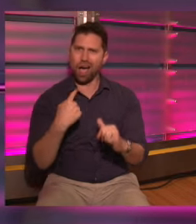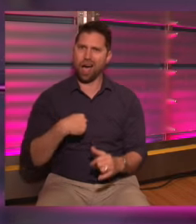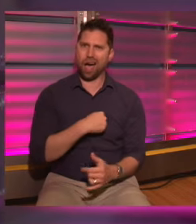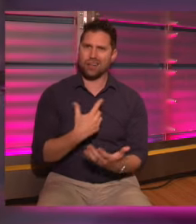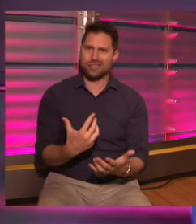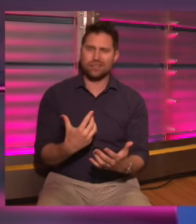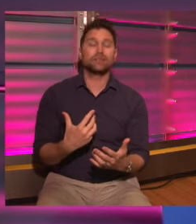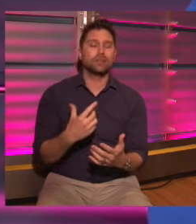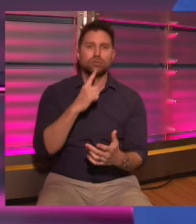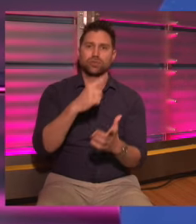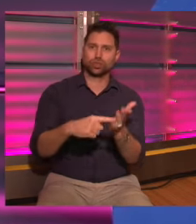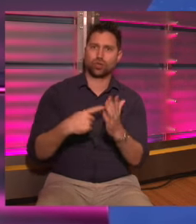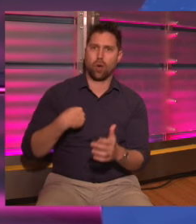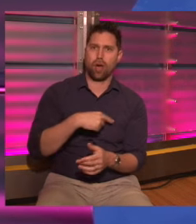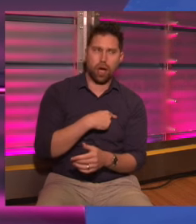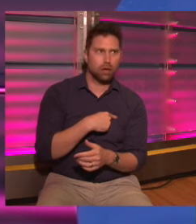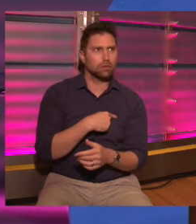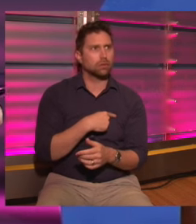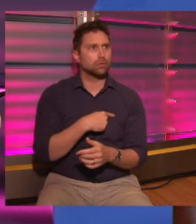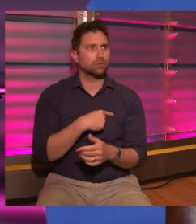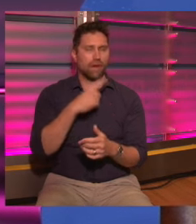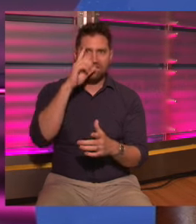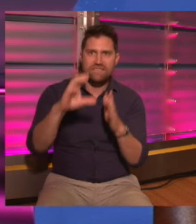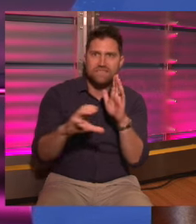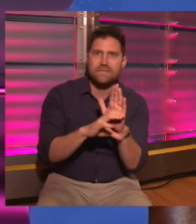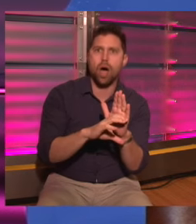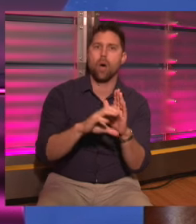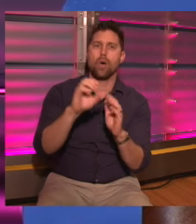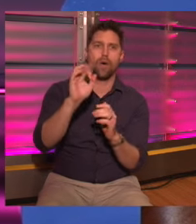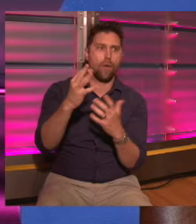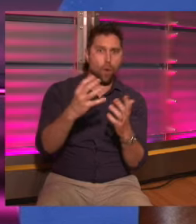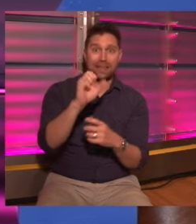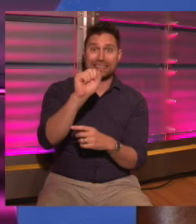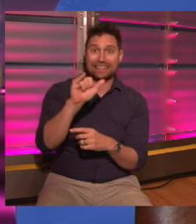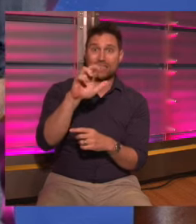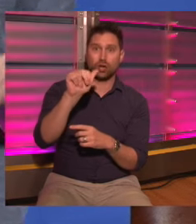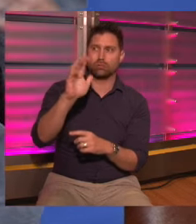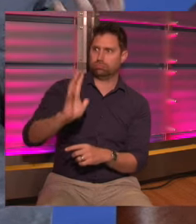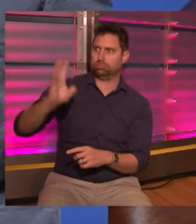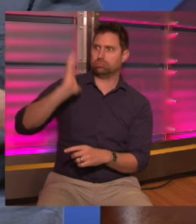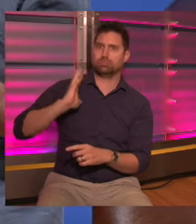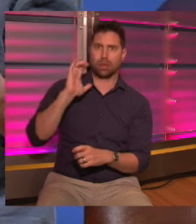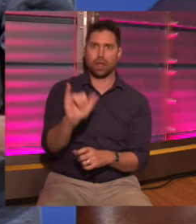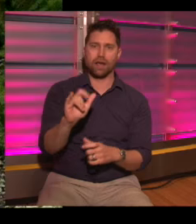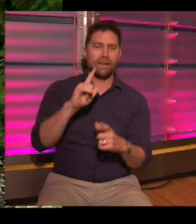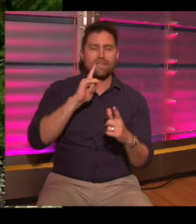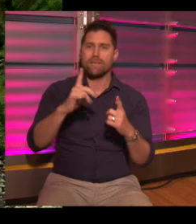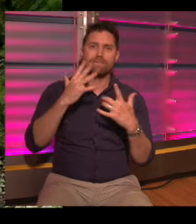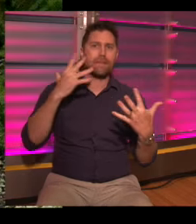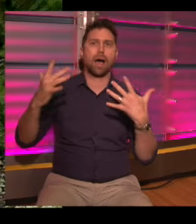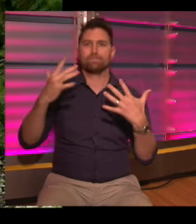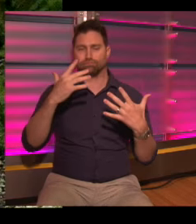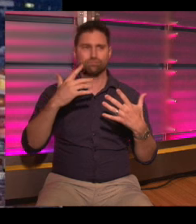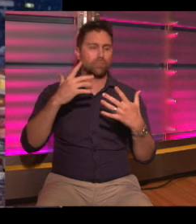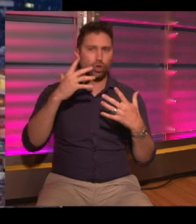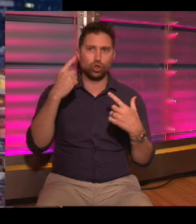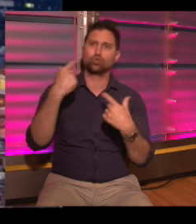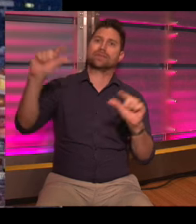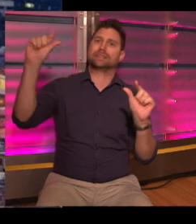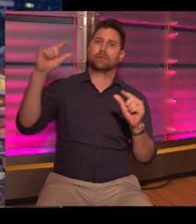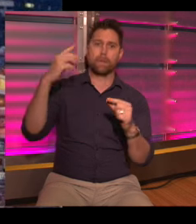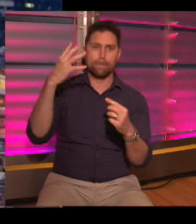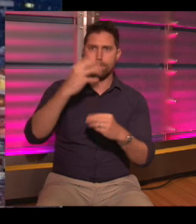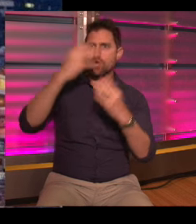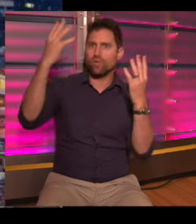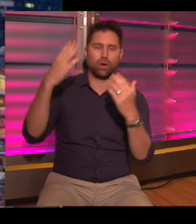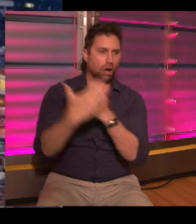us, you know, showed us photos of, you know, what Syria used to be like, this vibrant, green, beautiful country. He talked to us